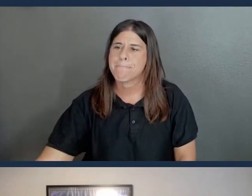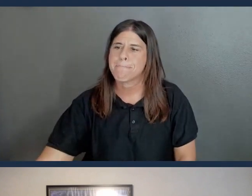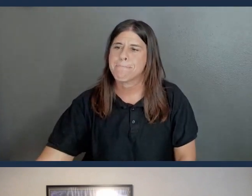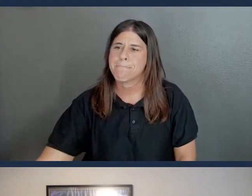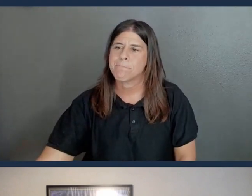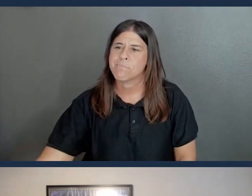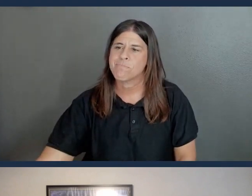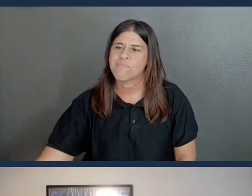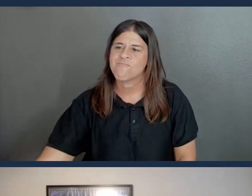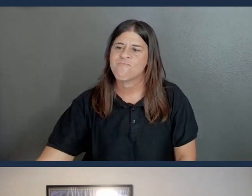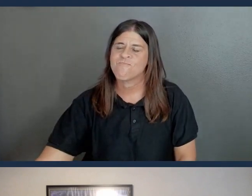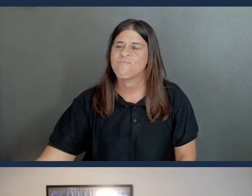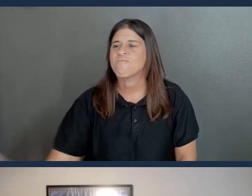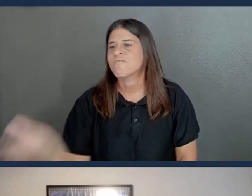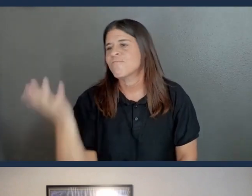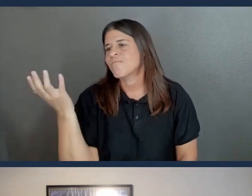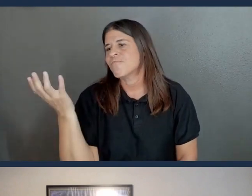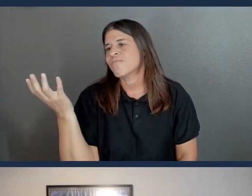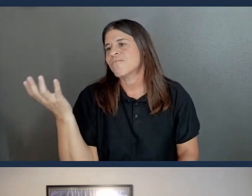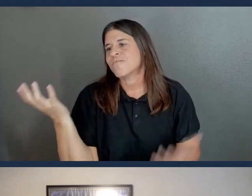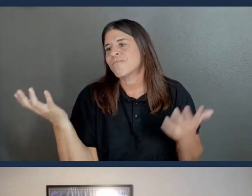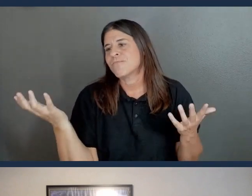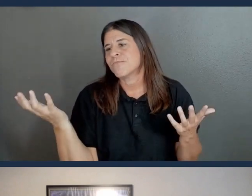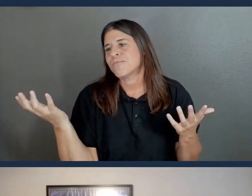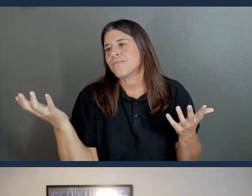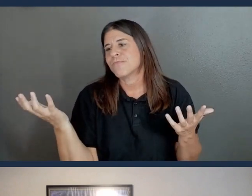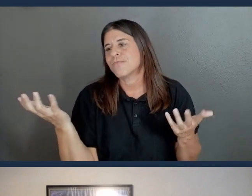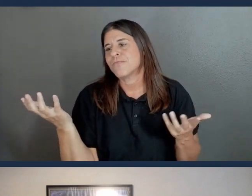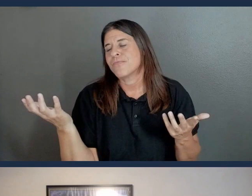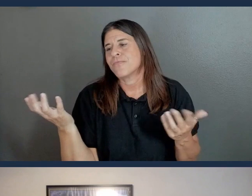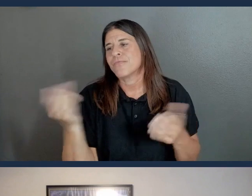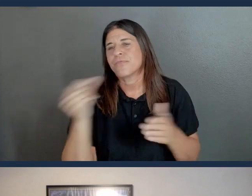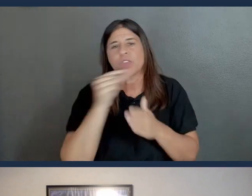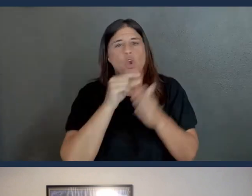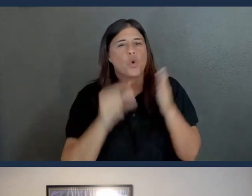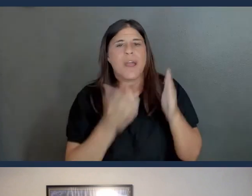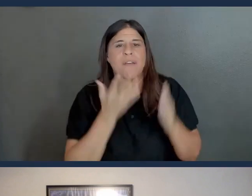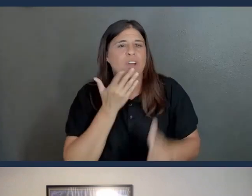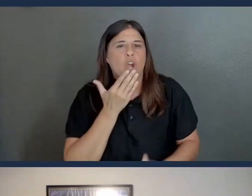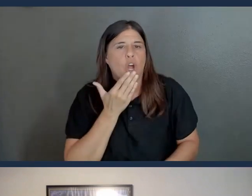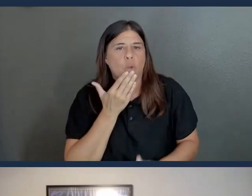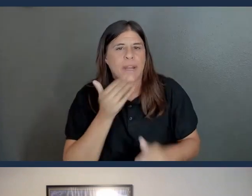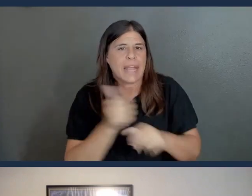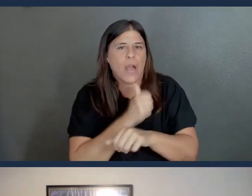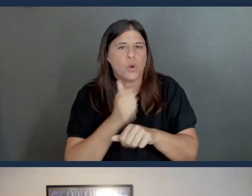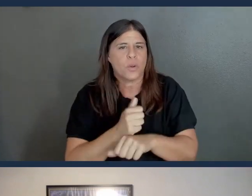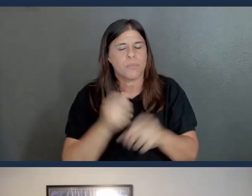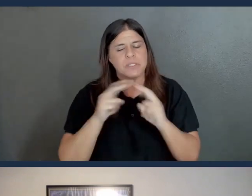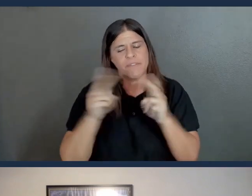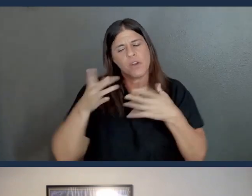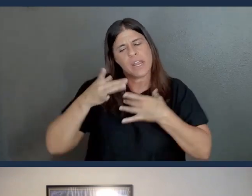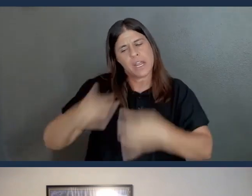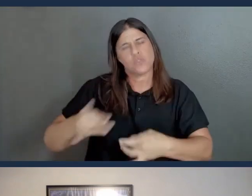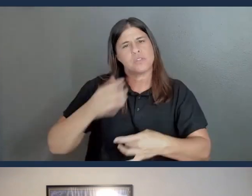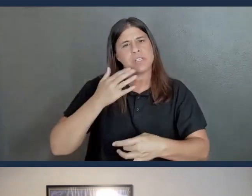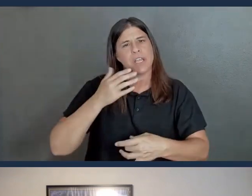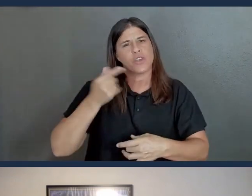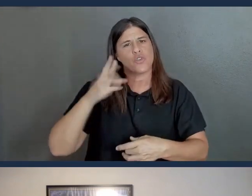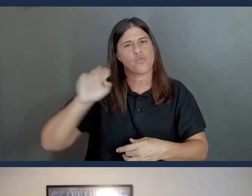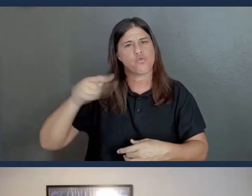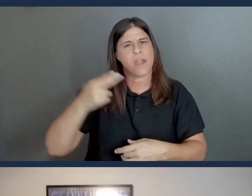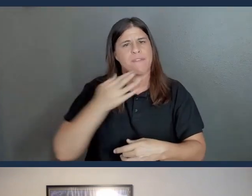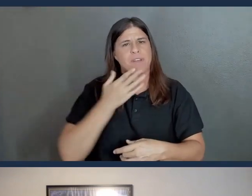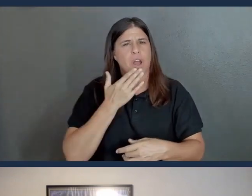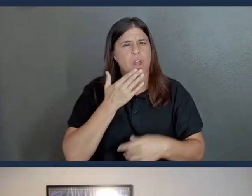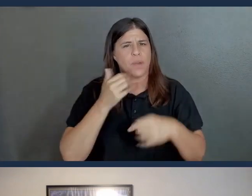let's just say you wanted to run a graph coloring algorithm, which is a very interesting graph coloring algorithm, but I think I can't remember